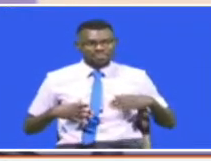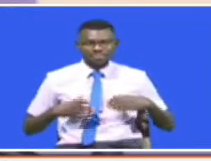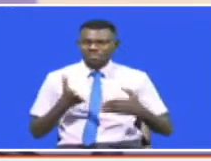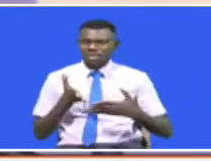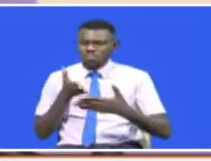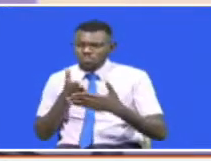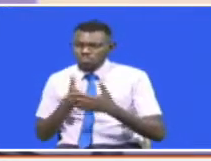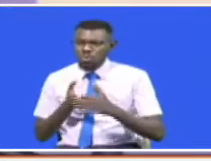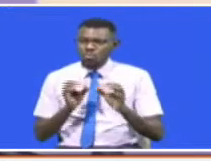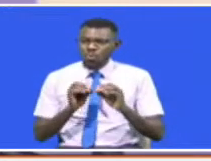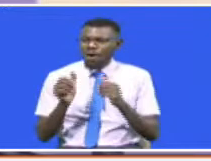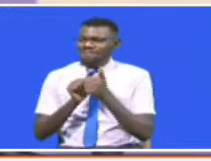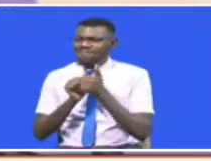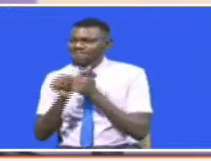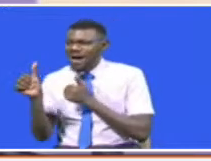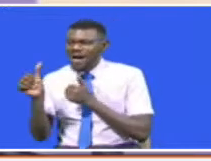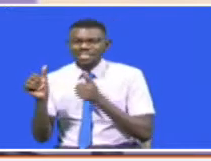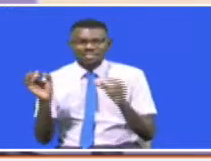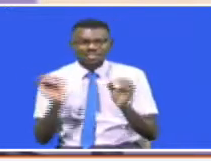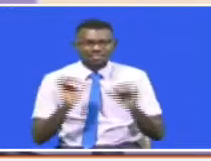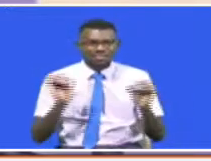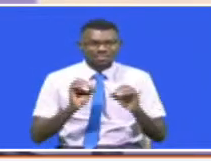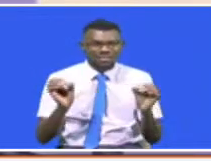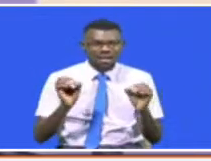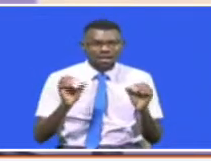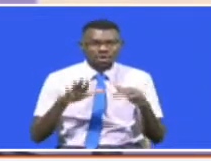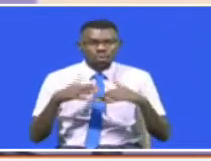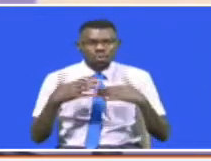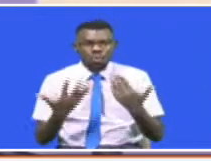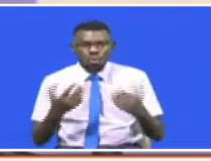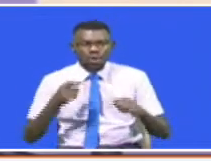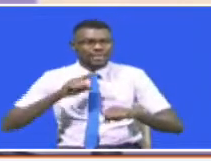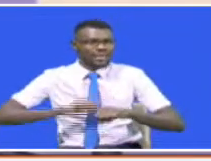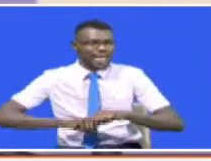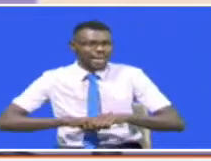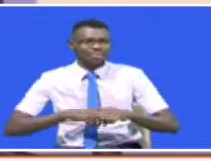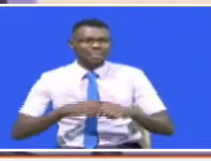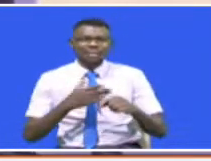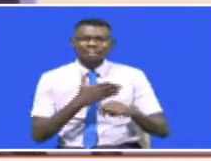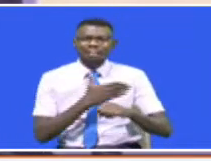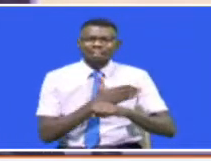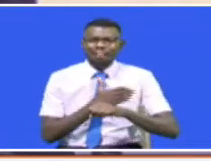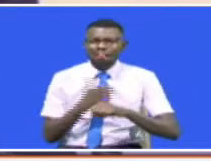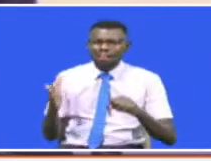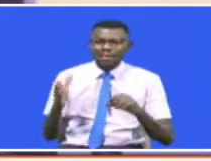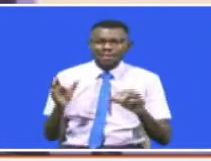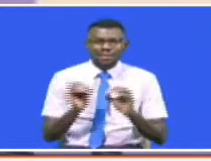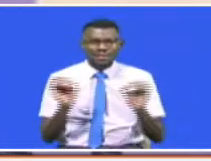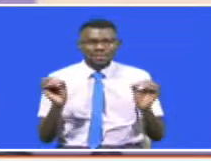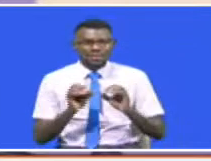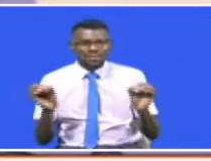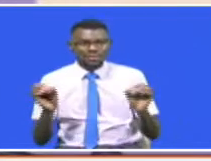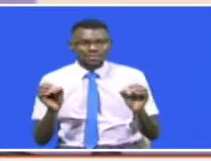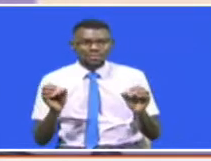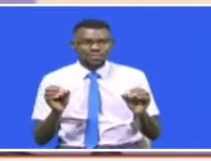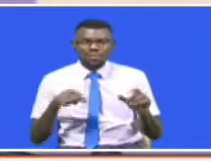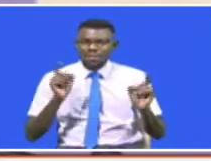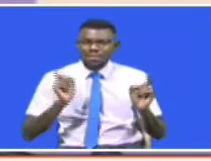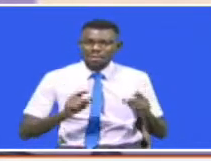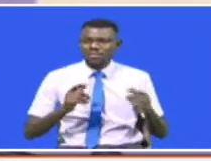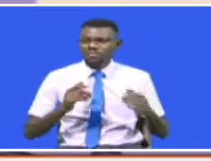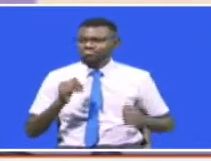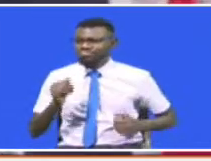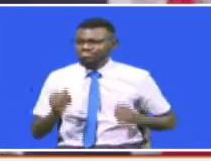geographical constraints or the burden of time-consuming journeys to physically submit